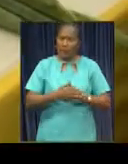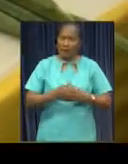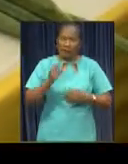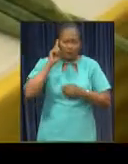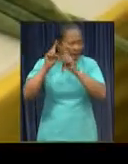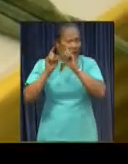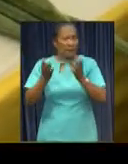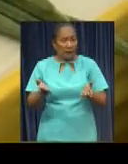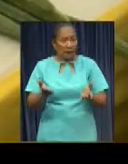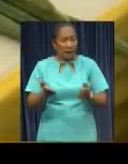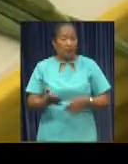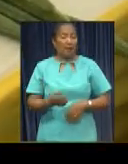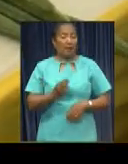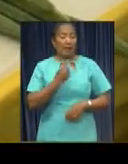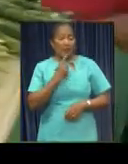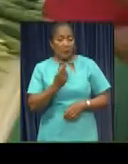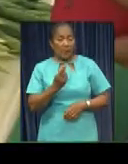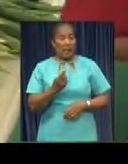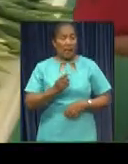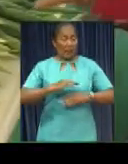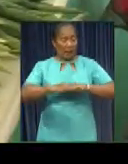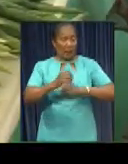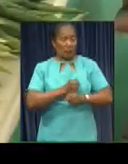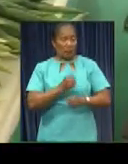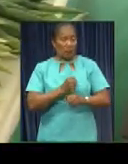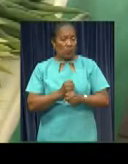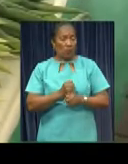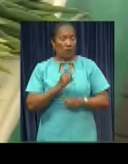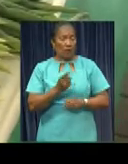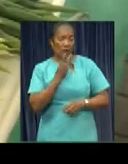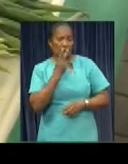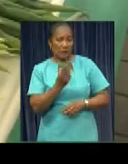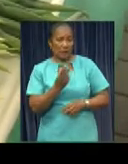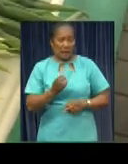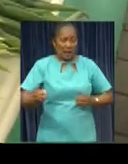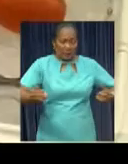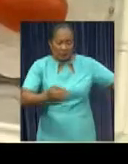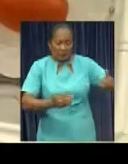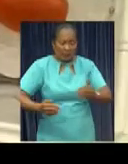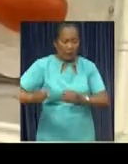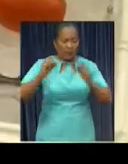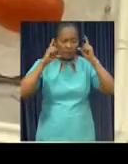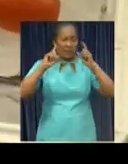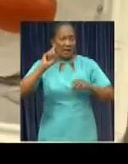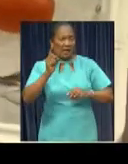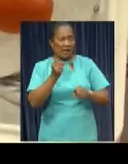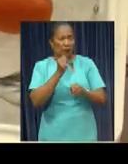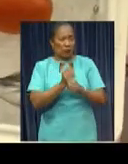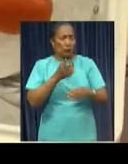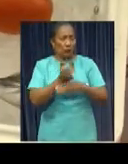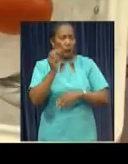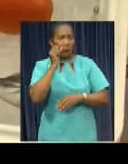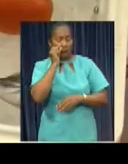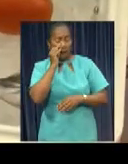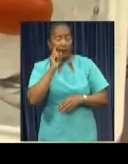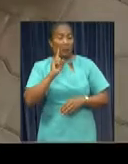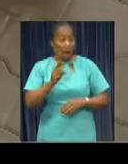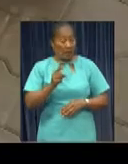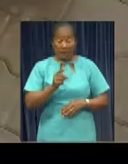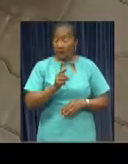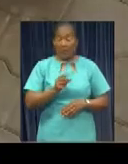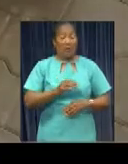Chuni says that children should have, at an early age, love for the agricultural sector. He believes that